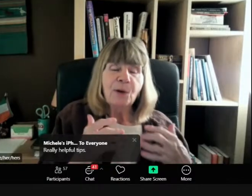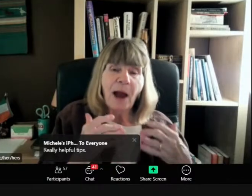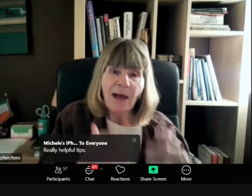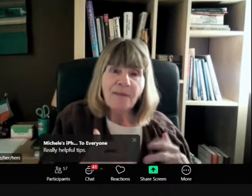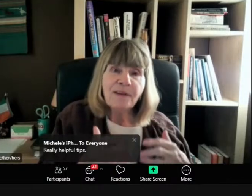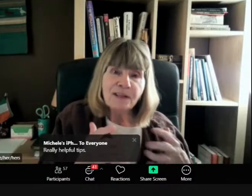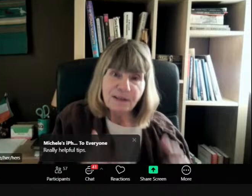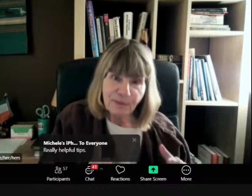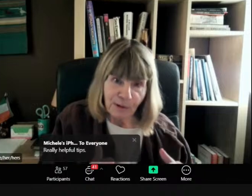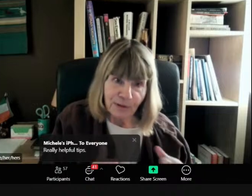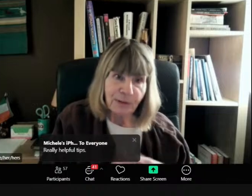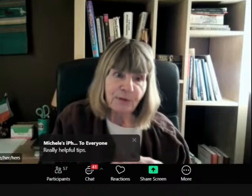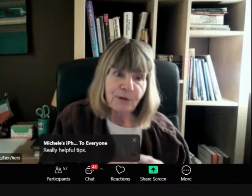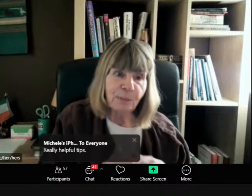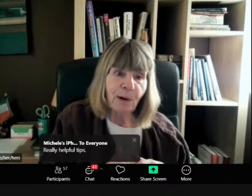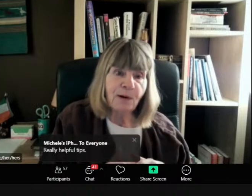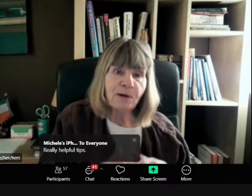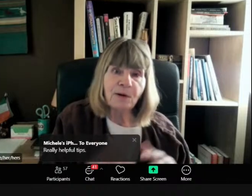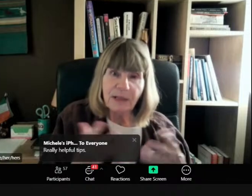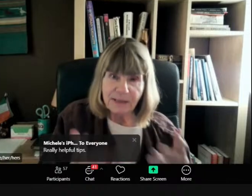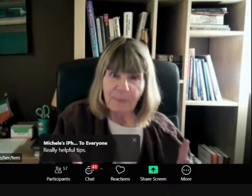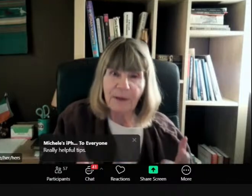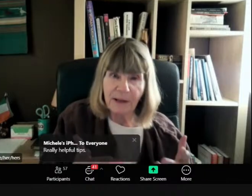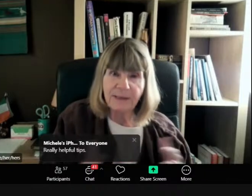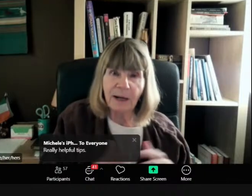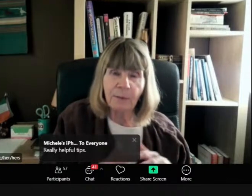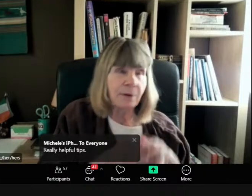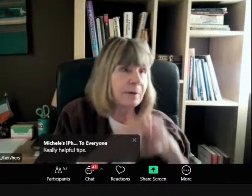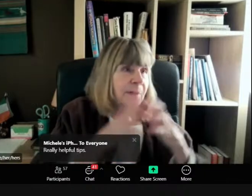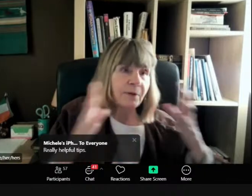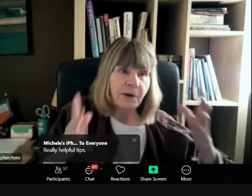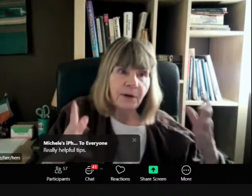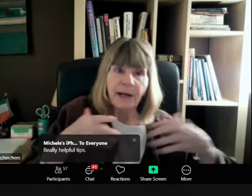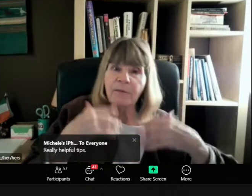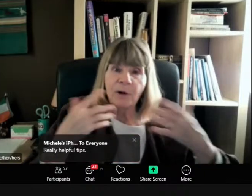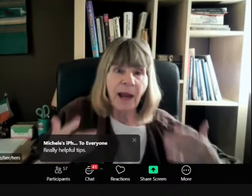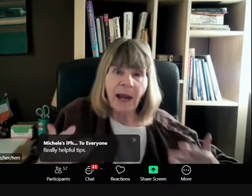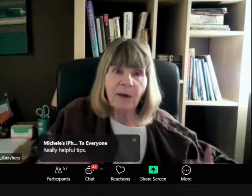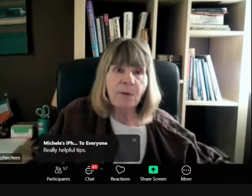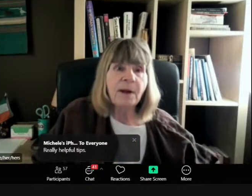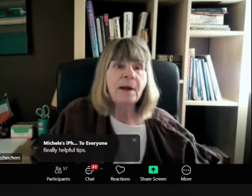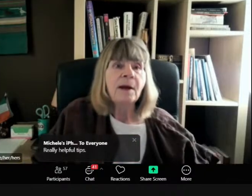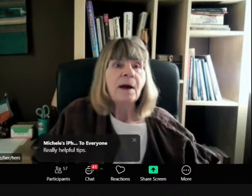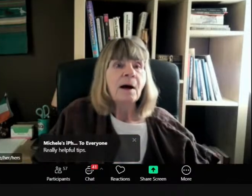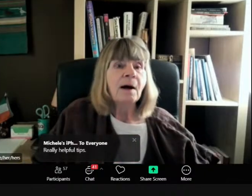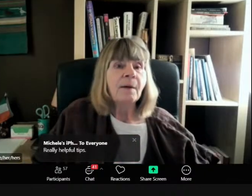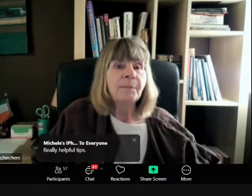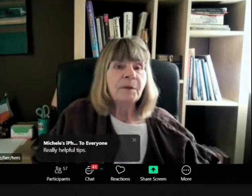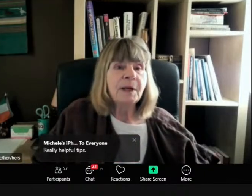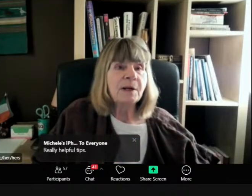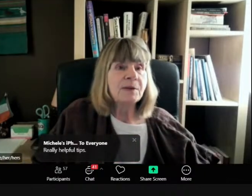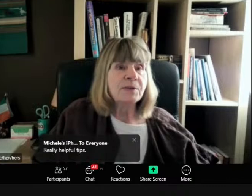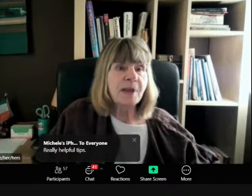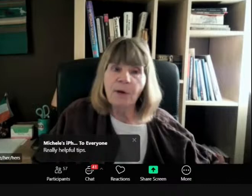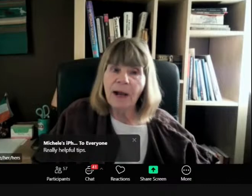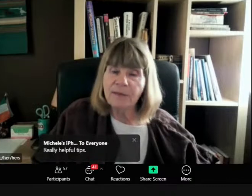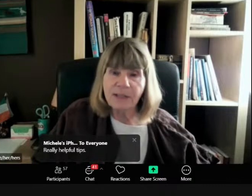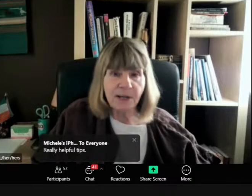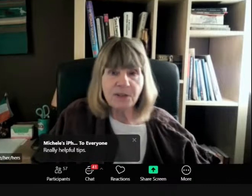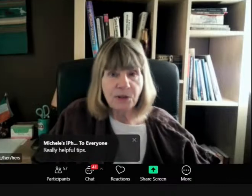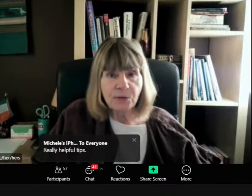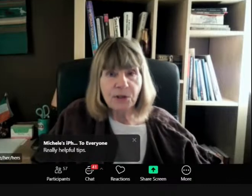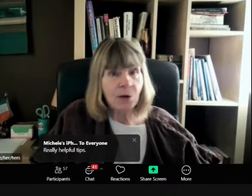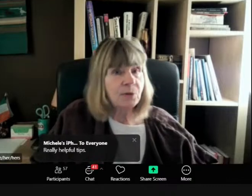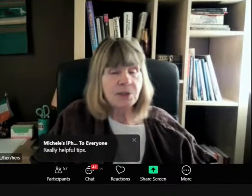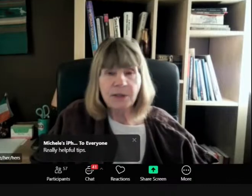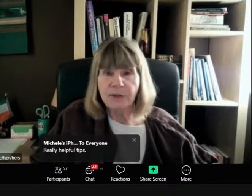if you're having difficulty with your partner in something like that, where, you know, they're getting very angry because they want to have